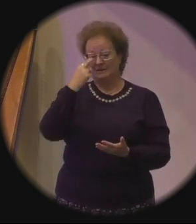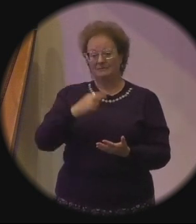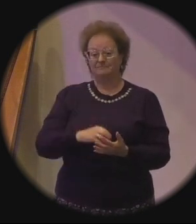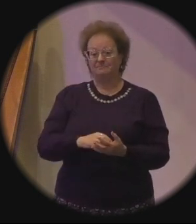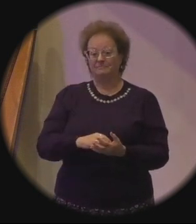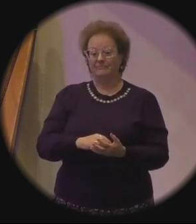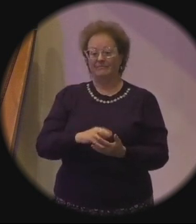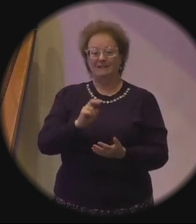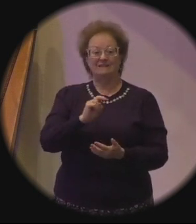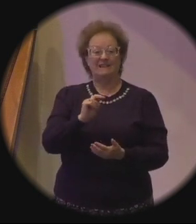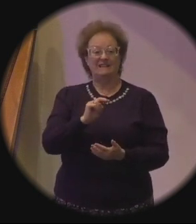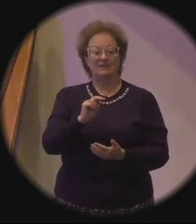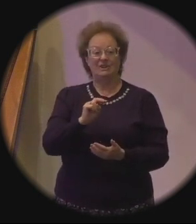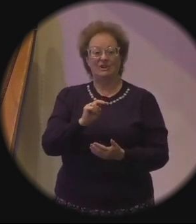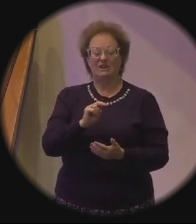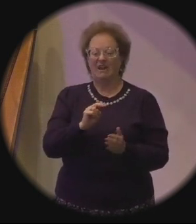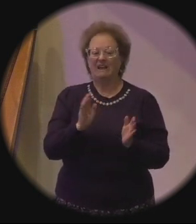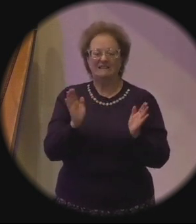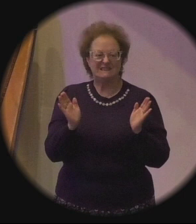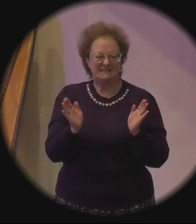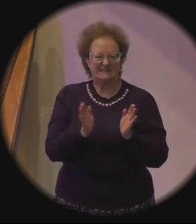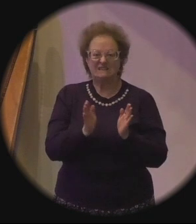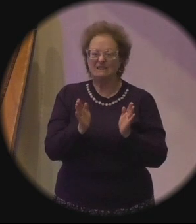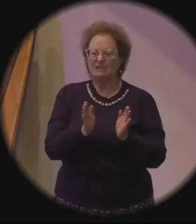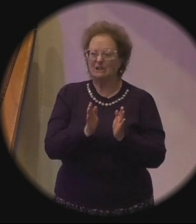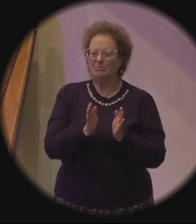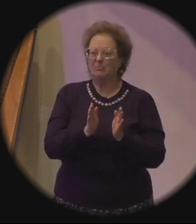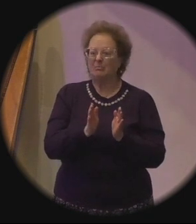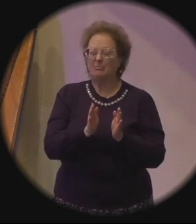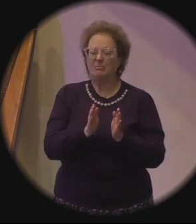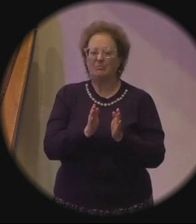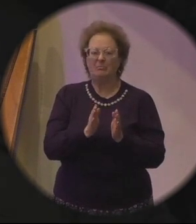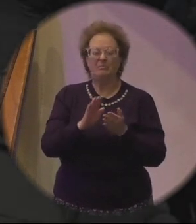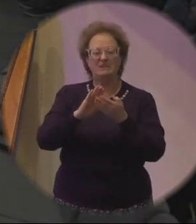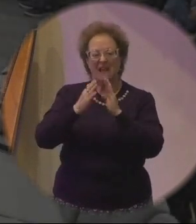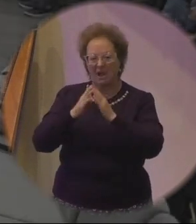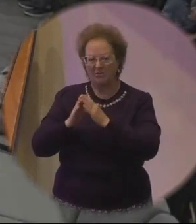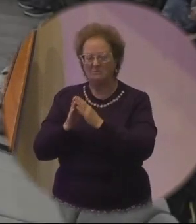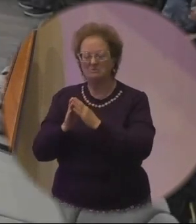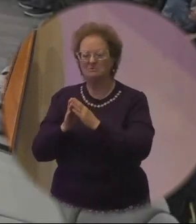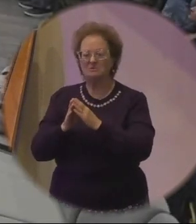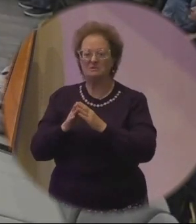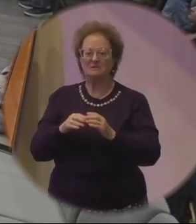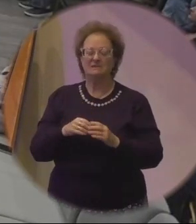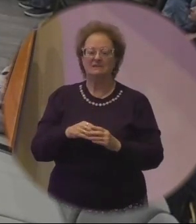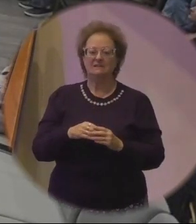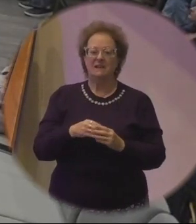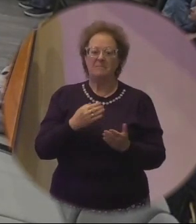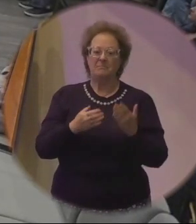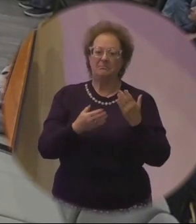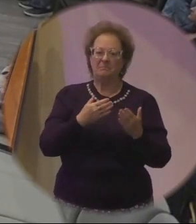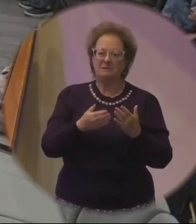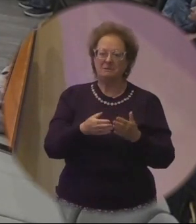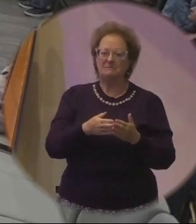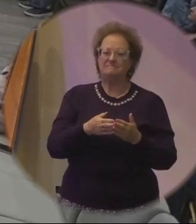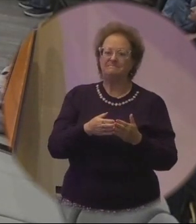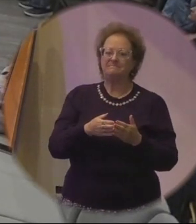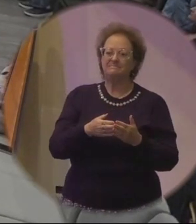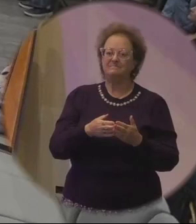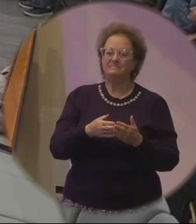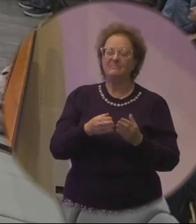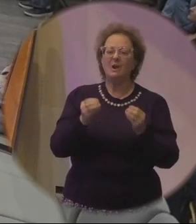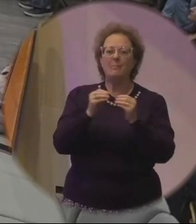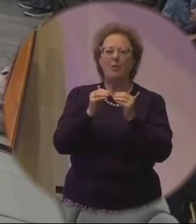that Nazareth was one of these little podunk, backwater, blink and you miss it kind of towns, right? Probably more